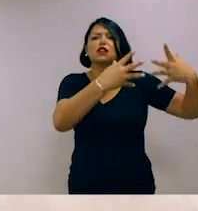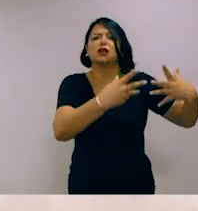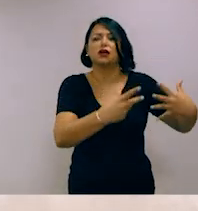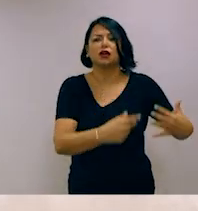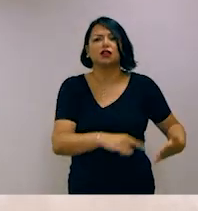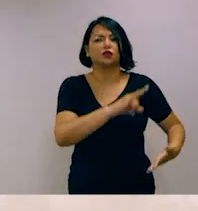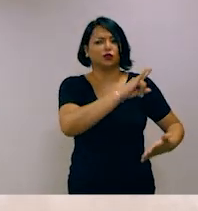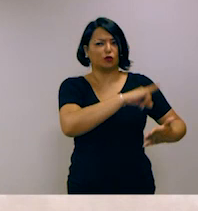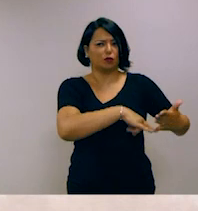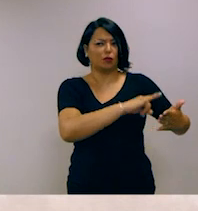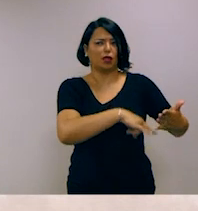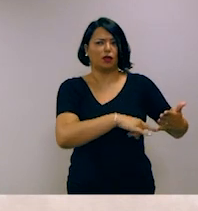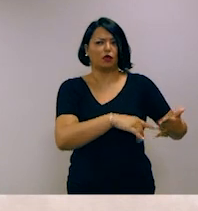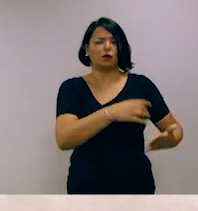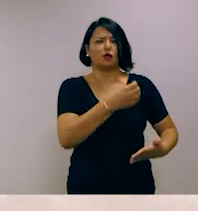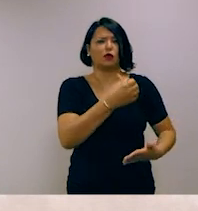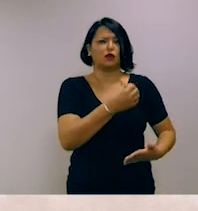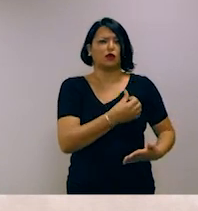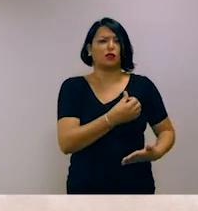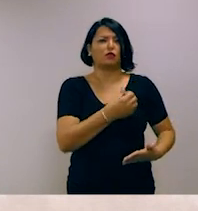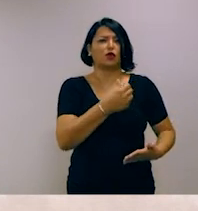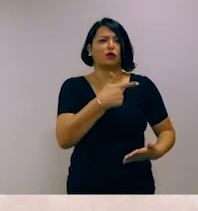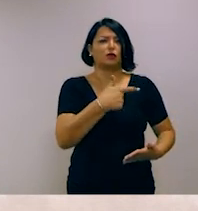6,286 petitions.